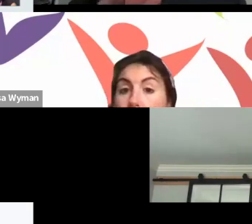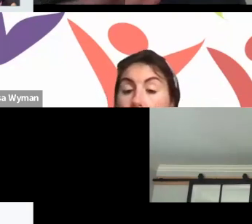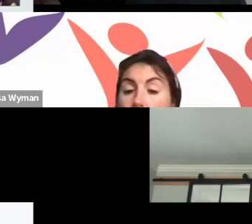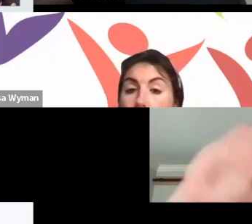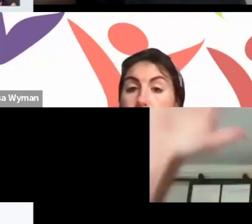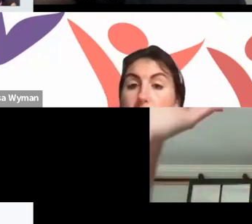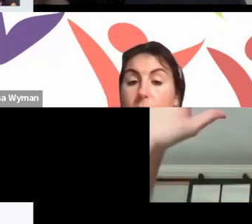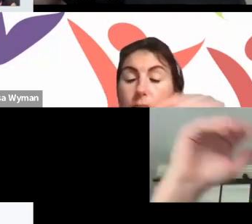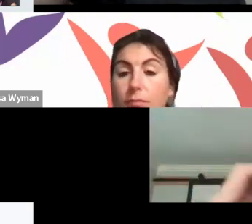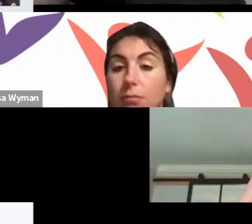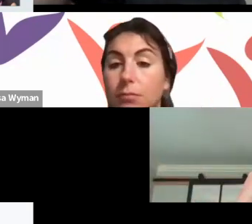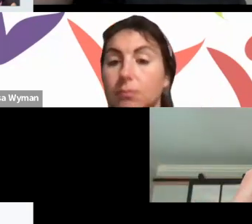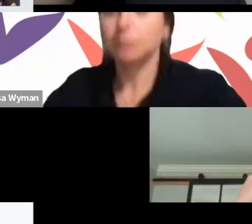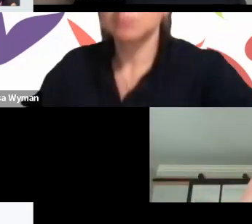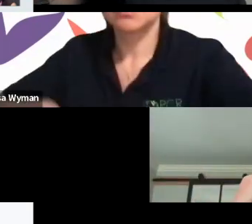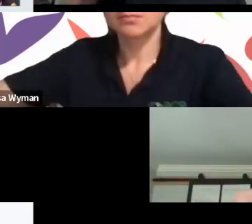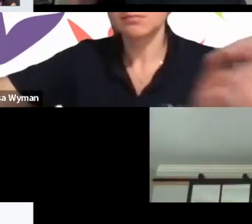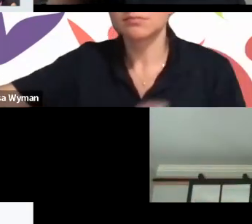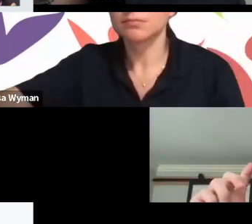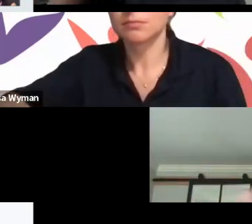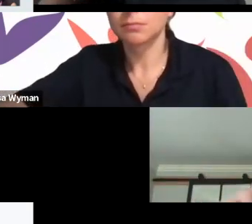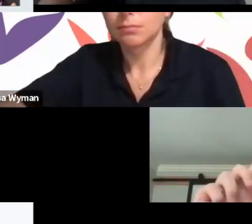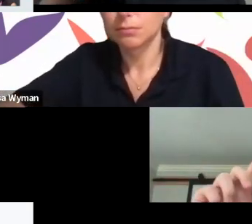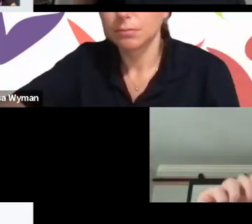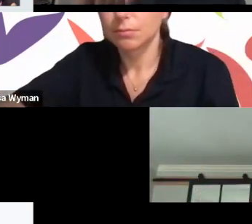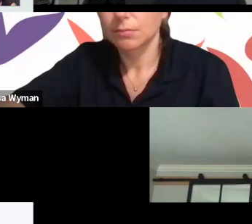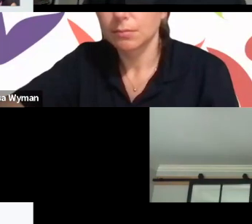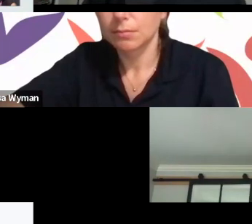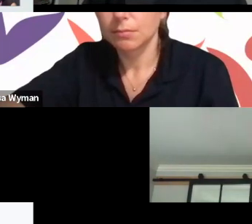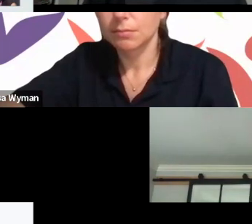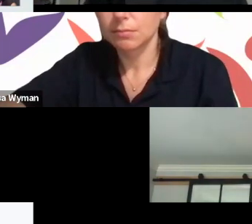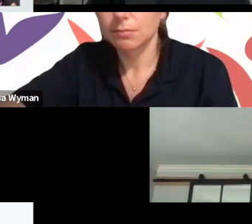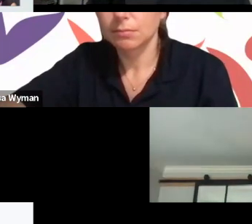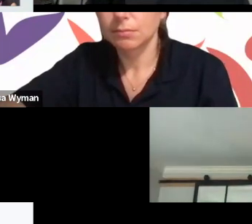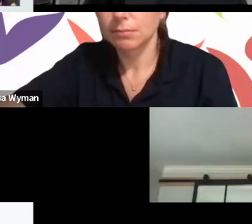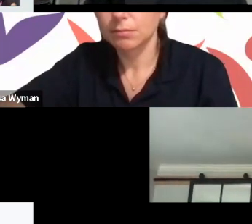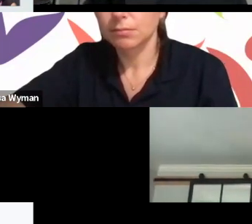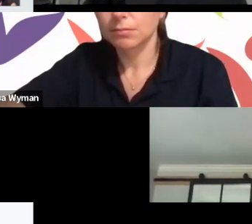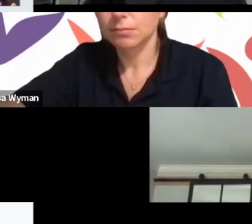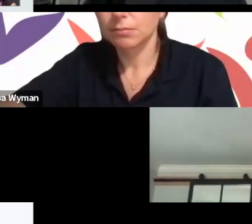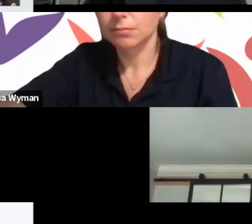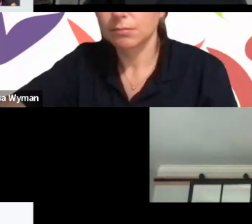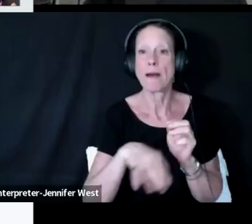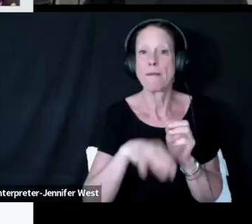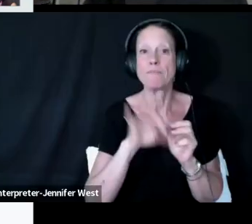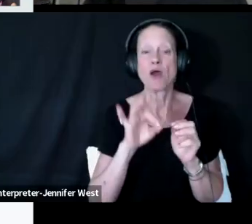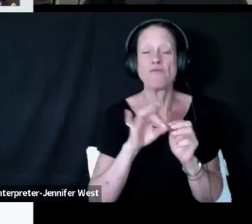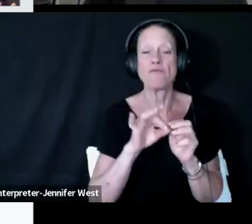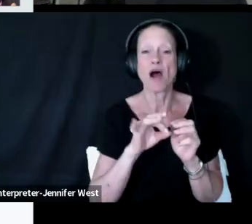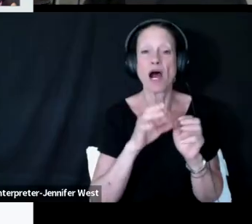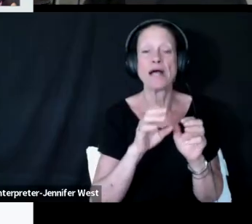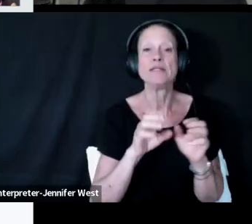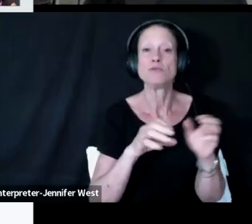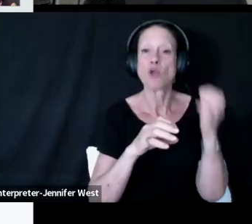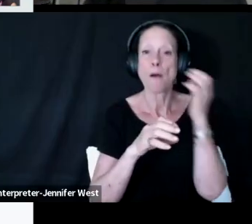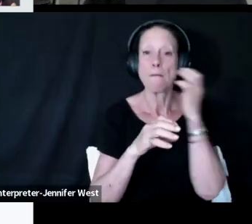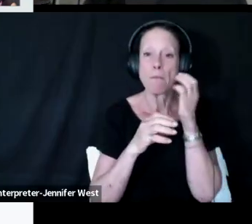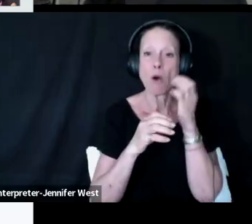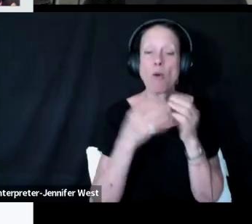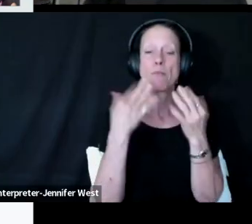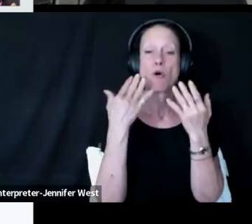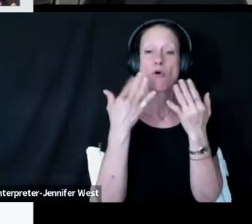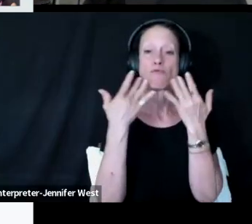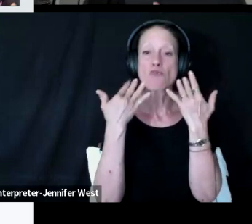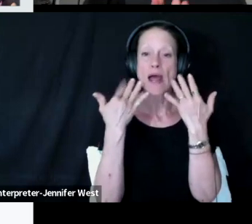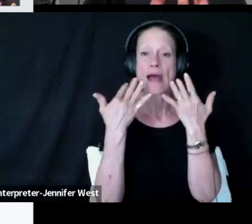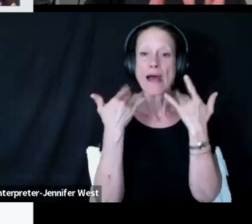you do go out to the web to find the mobile-friendly version. You can,